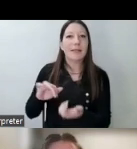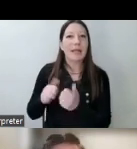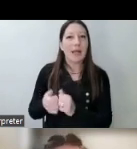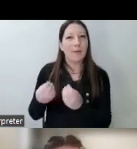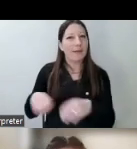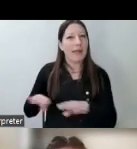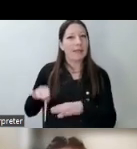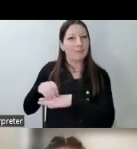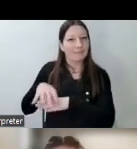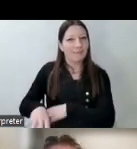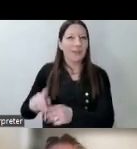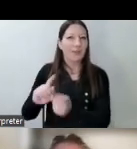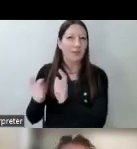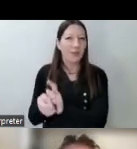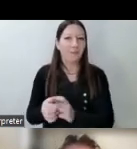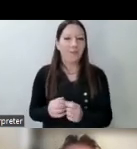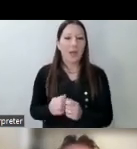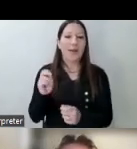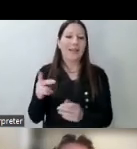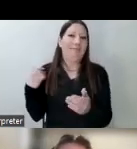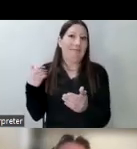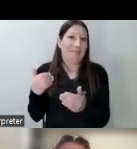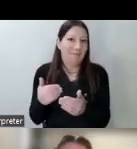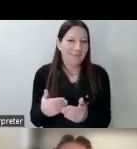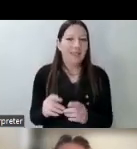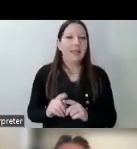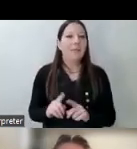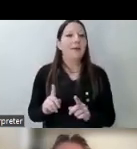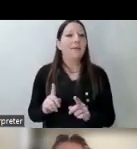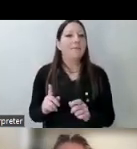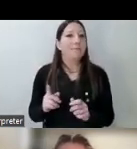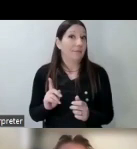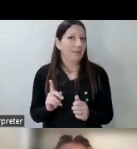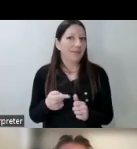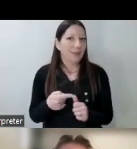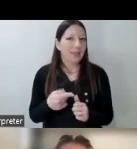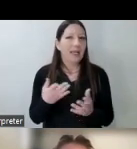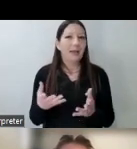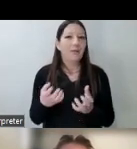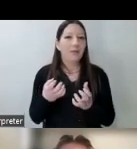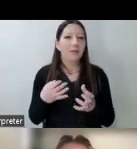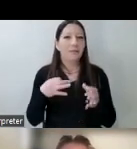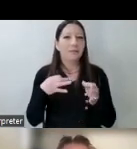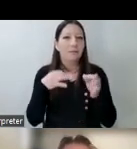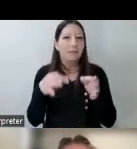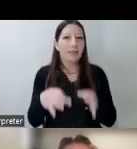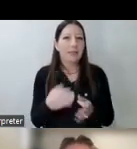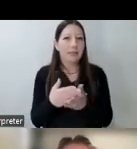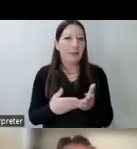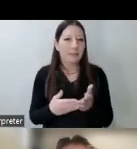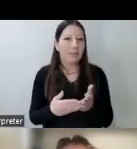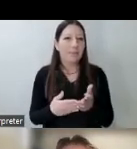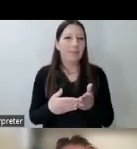I'm getting close to the end here, but before closing this off, I want to briefly talk about some of the tensions I've come across so far that have not